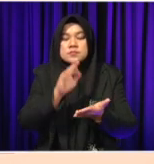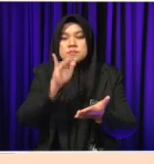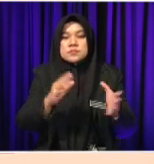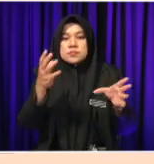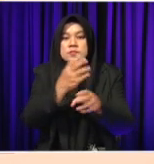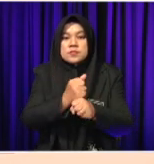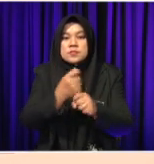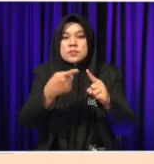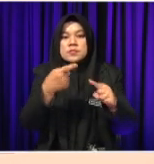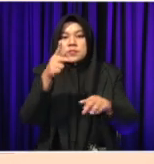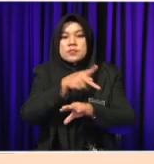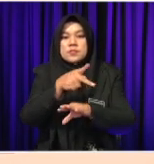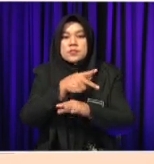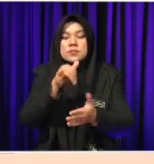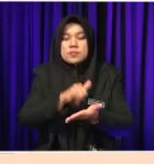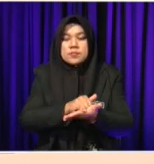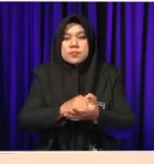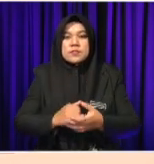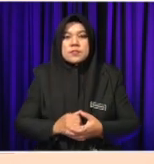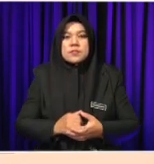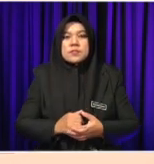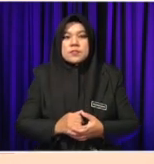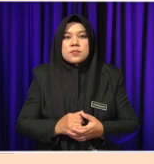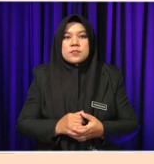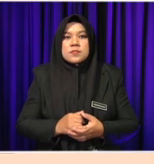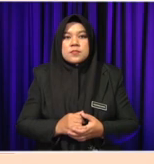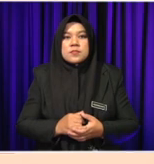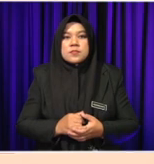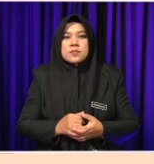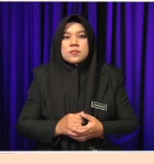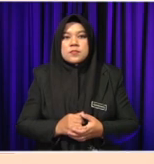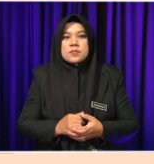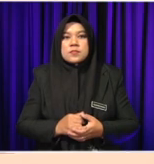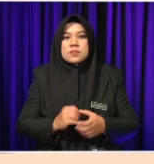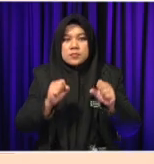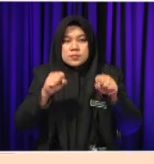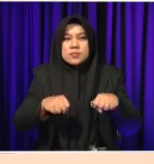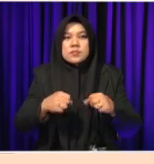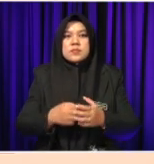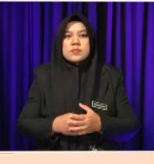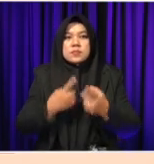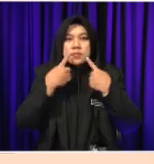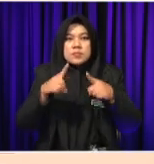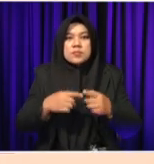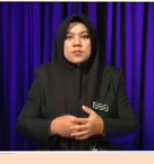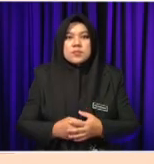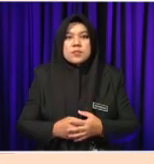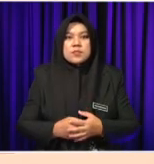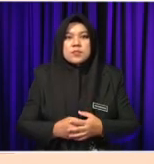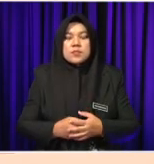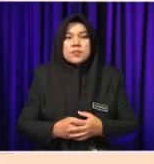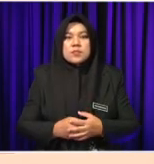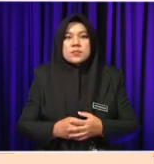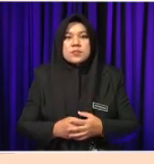this poem? Anyone? Madam, can I answer? Okay, yes, Hafiz. Okay, what's your answer, Hafiz? What's your second moral